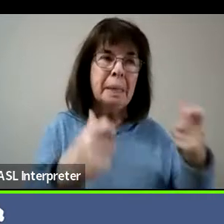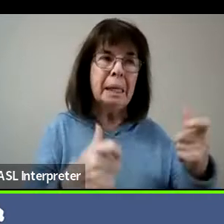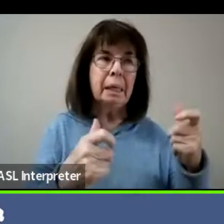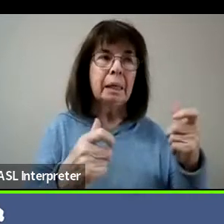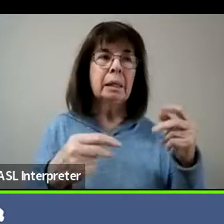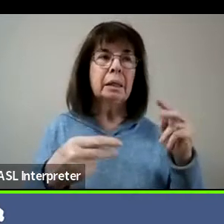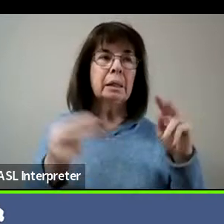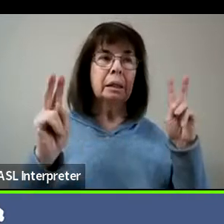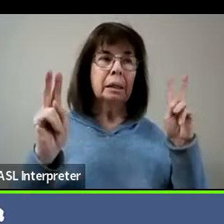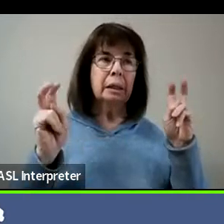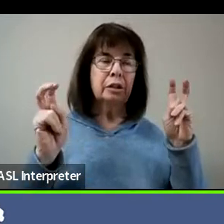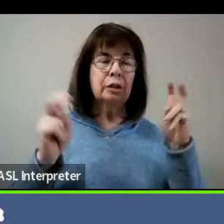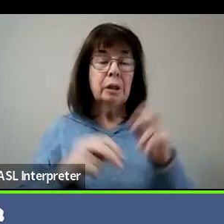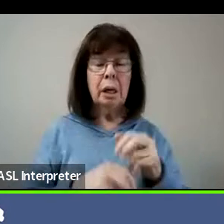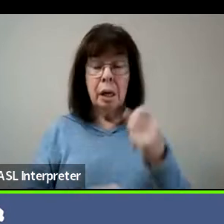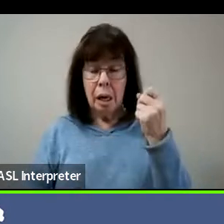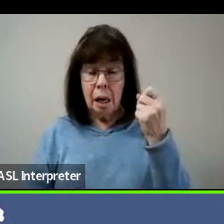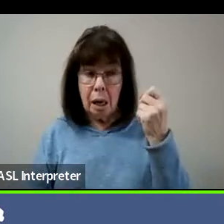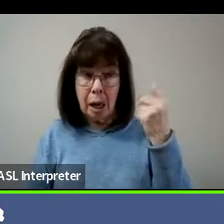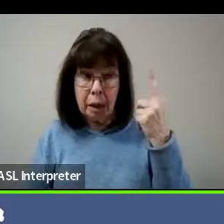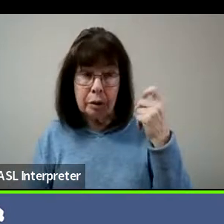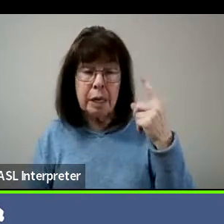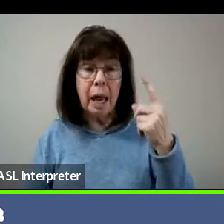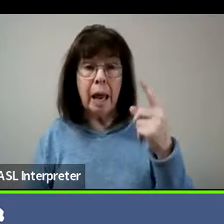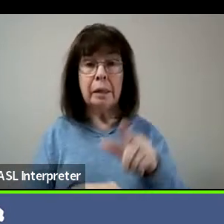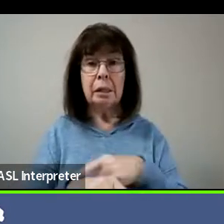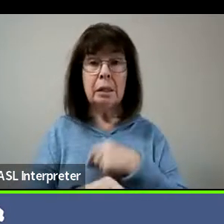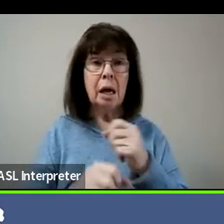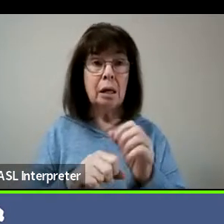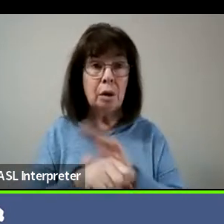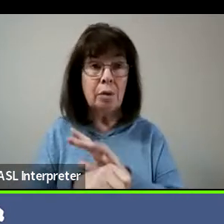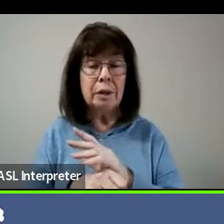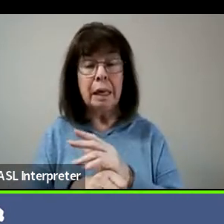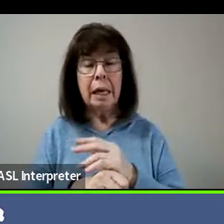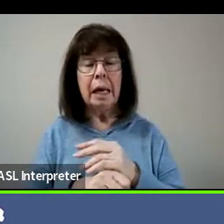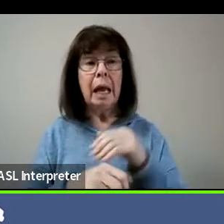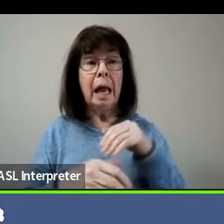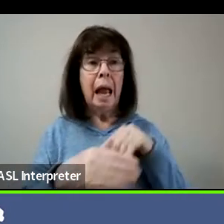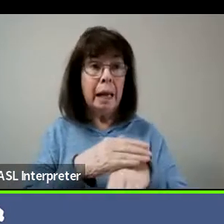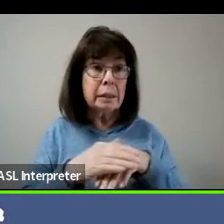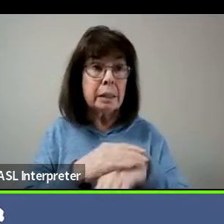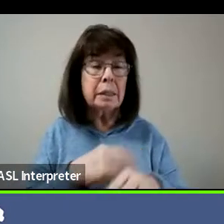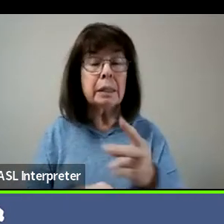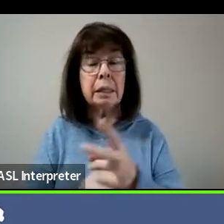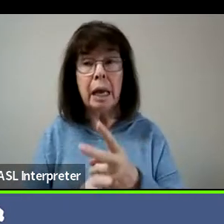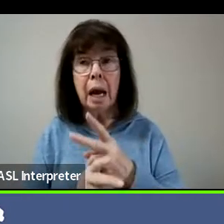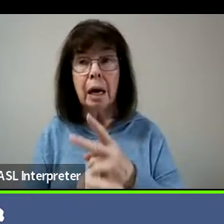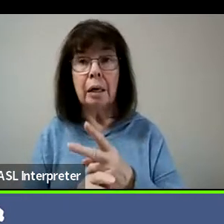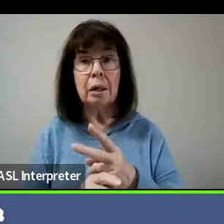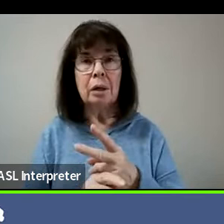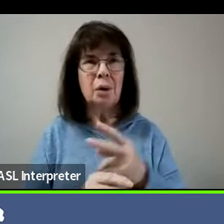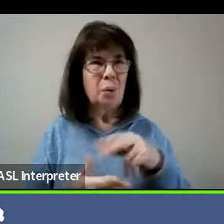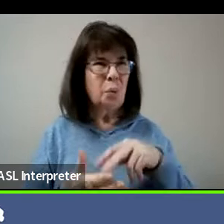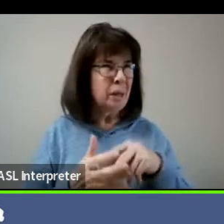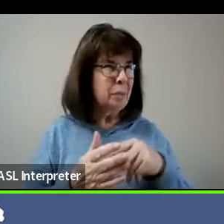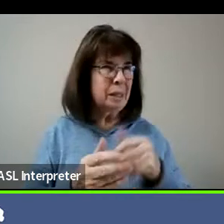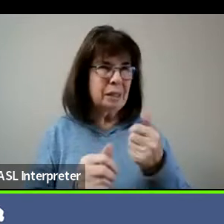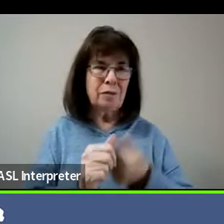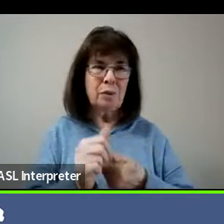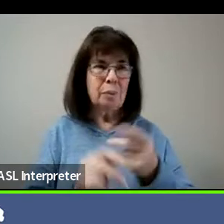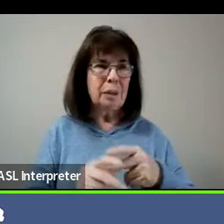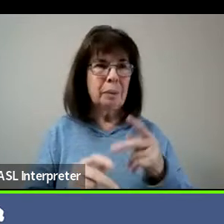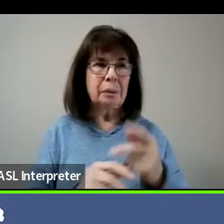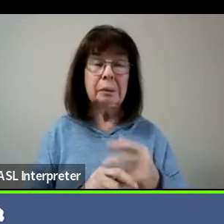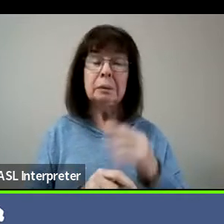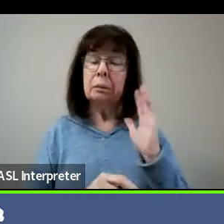Understanding long COVID, accessing care, making diagnoses, what it means for people, it's going to be very complicated.